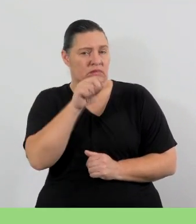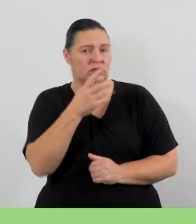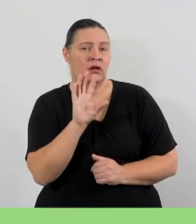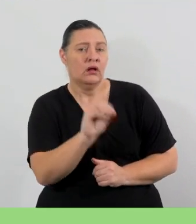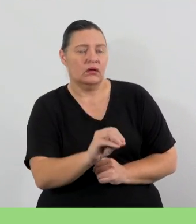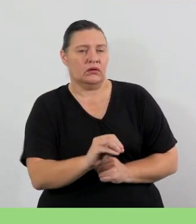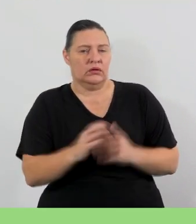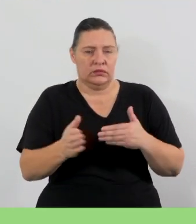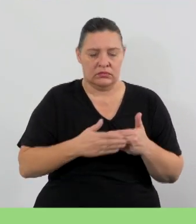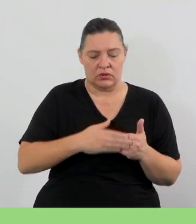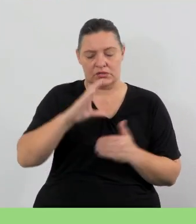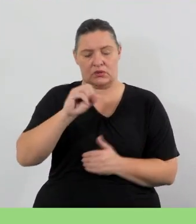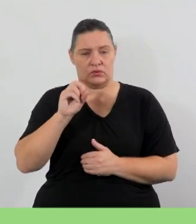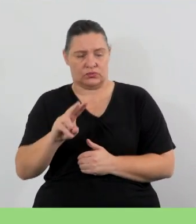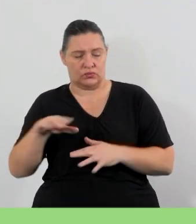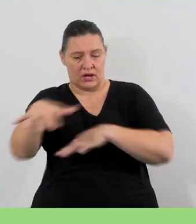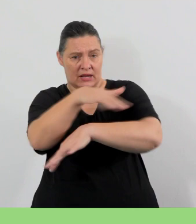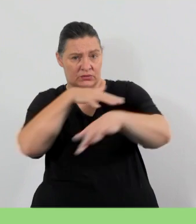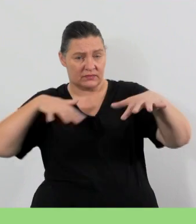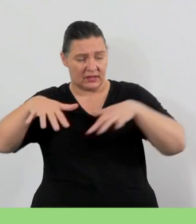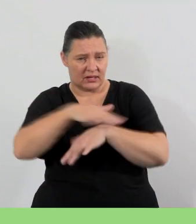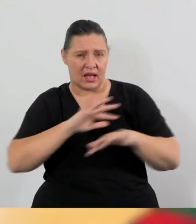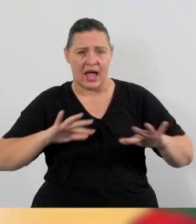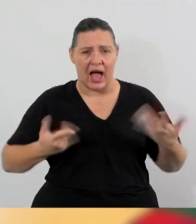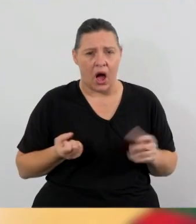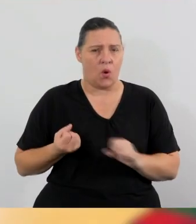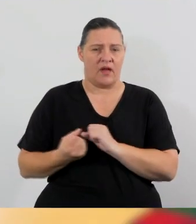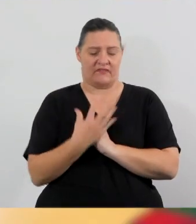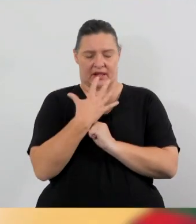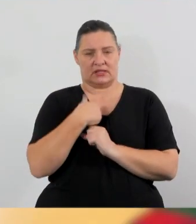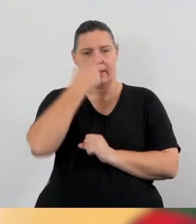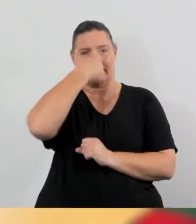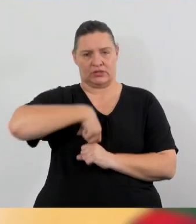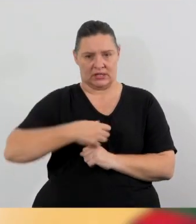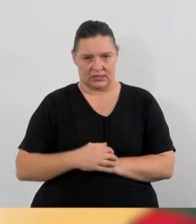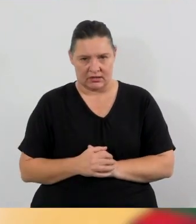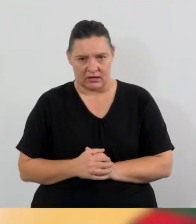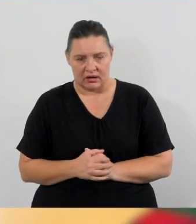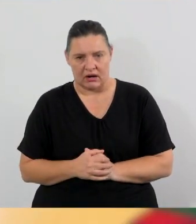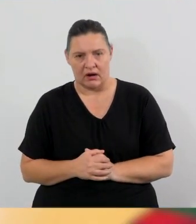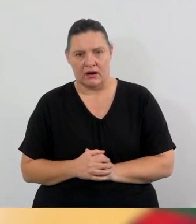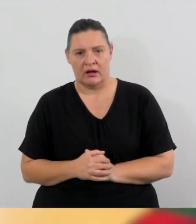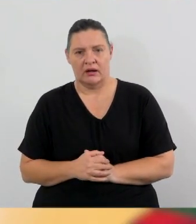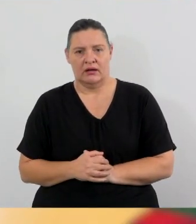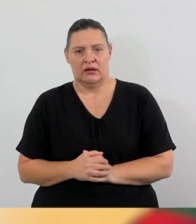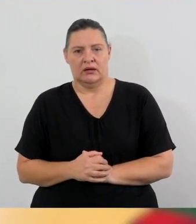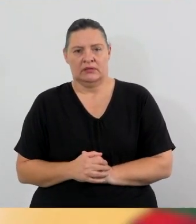is asking, if there would be more carbon dioxide in the atmosphere, how will that affect you as a person?